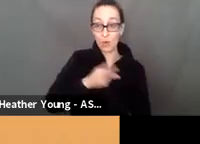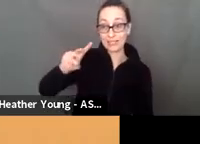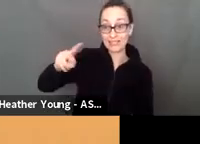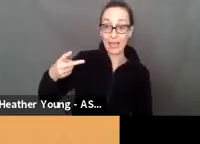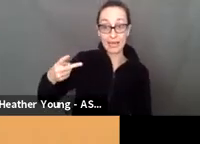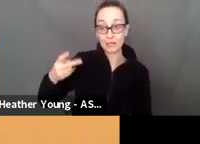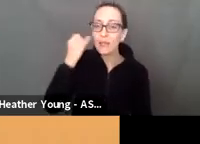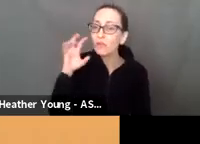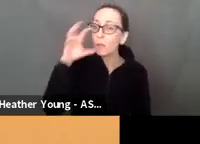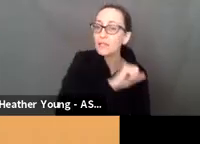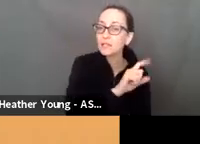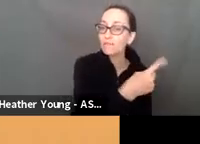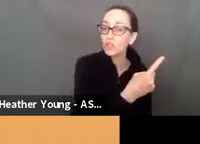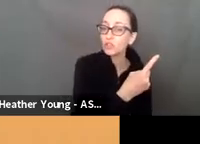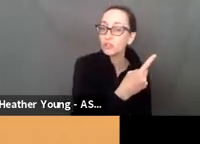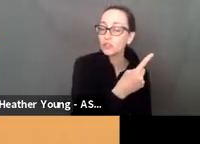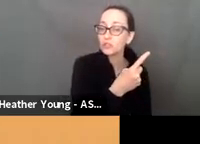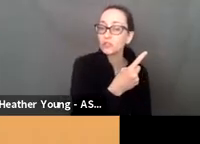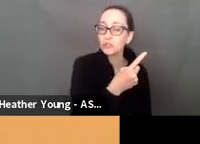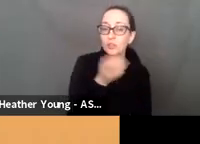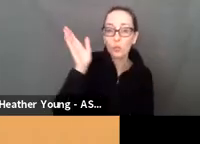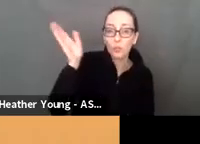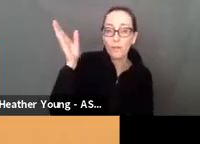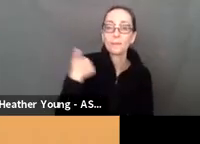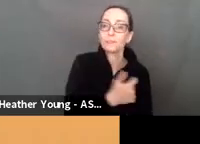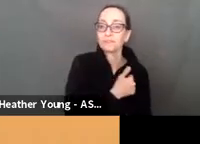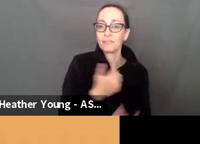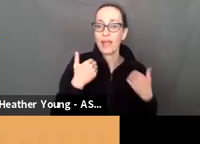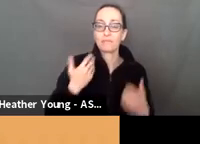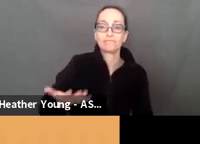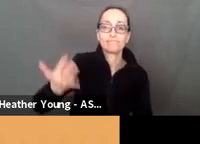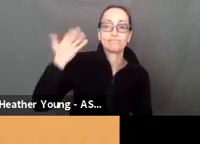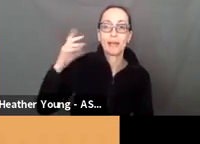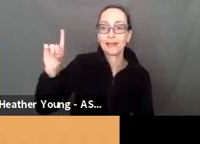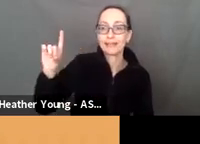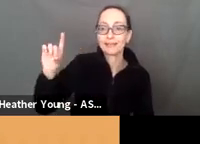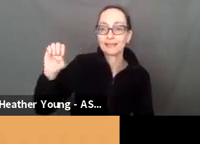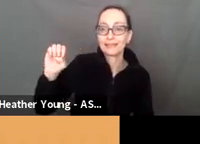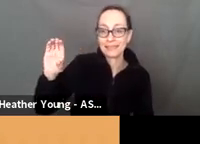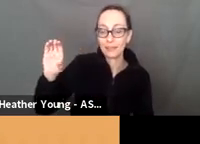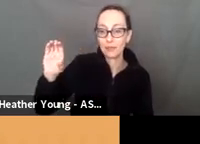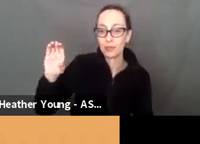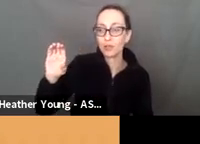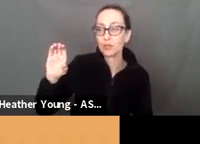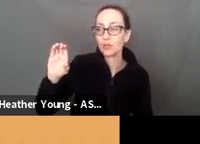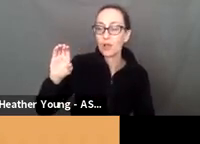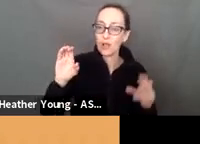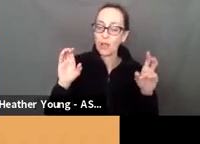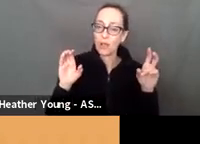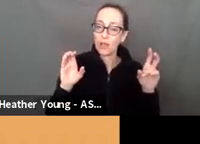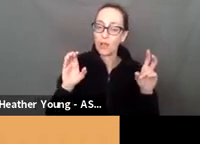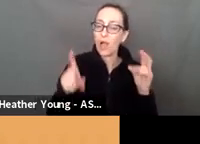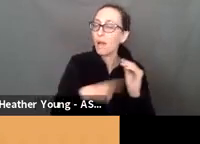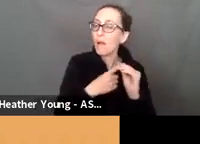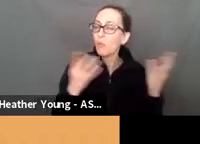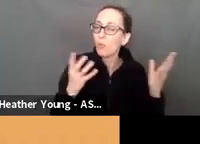And if you missed the first webinar that we had back in December, it was actually on basically